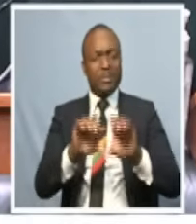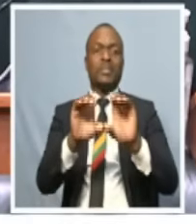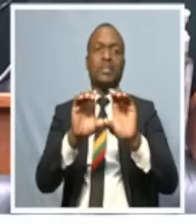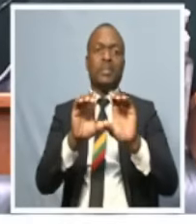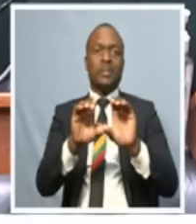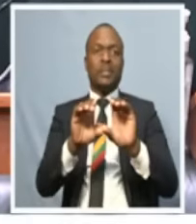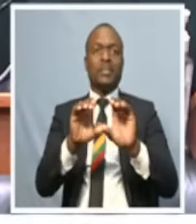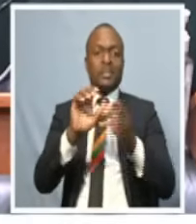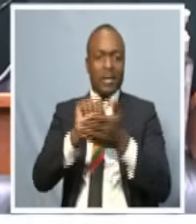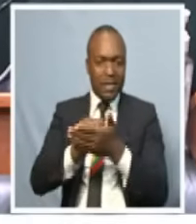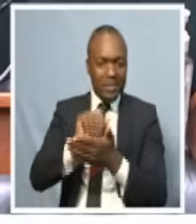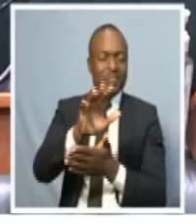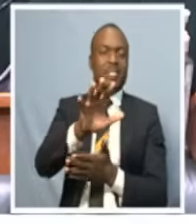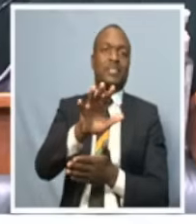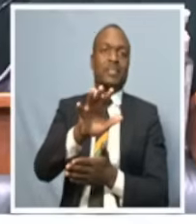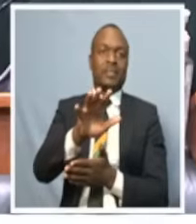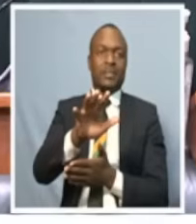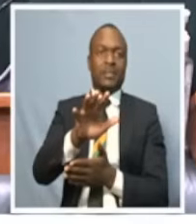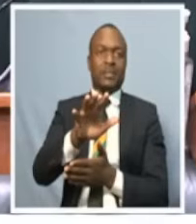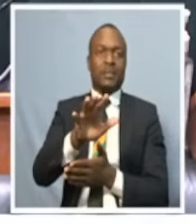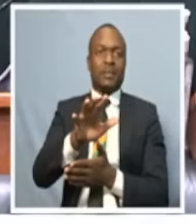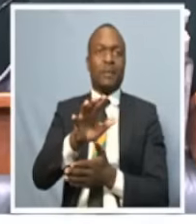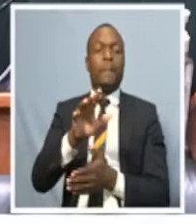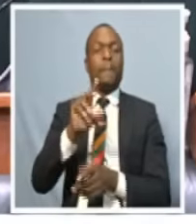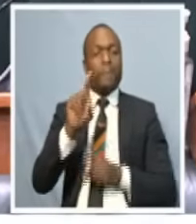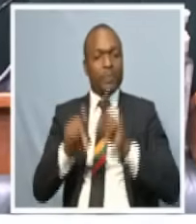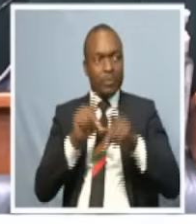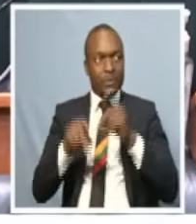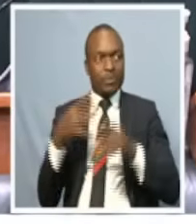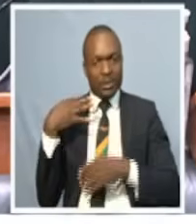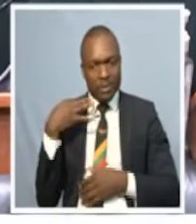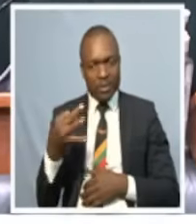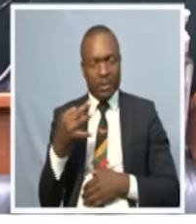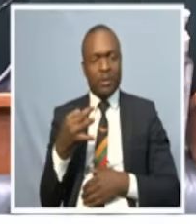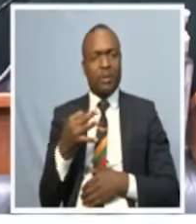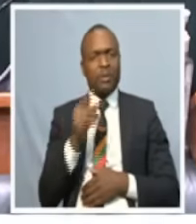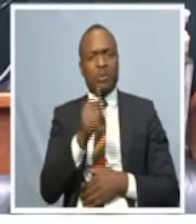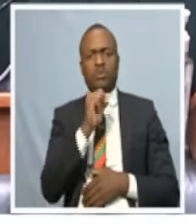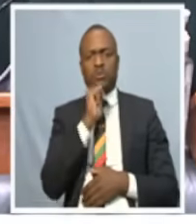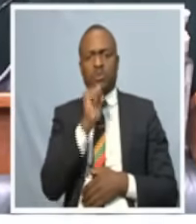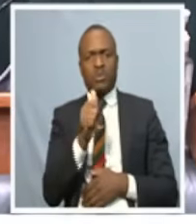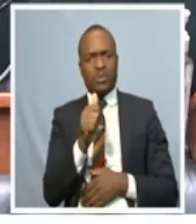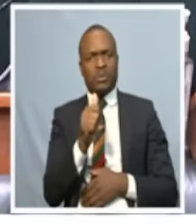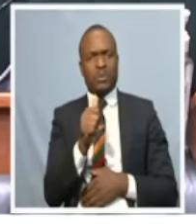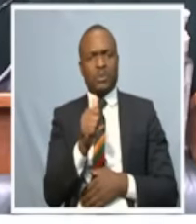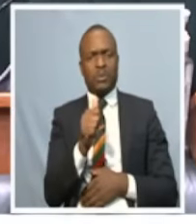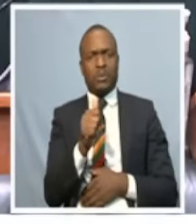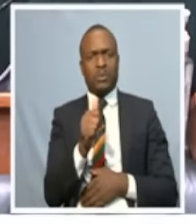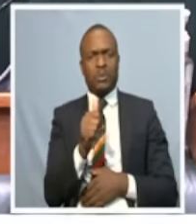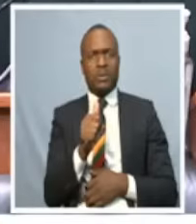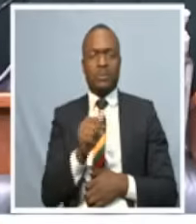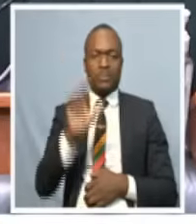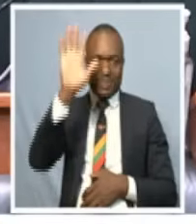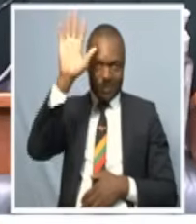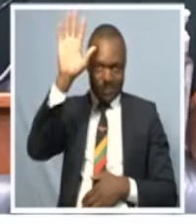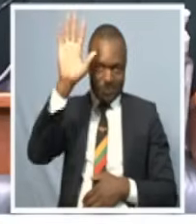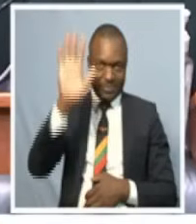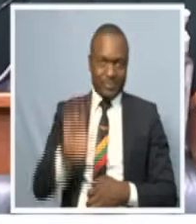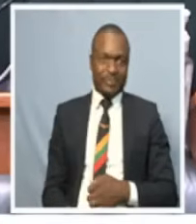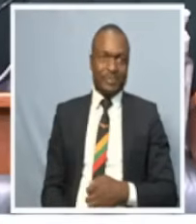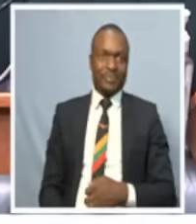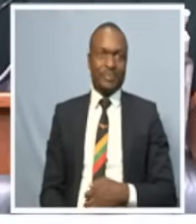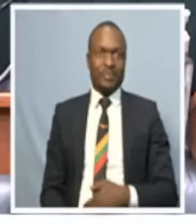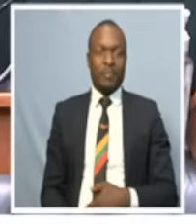continuously advertise, ask for people to advertise when you are not. Honorable Chair, the objects of the Coffee Amendment